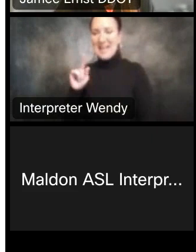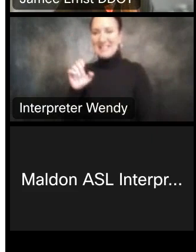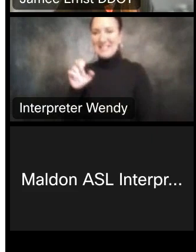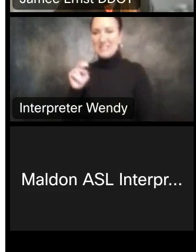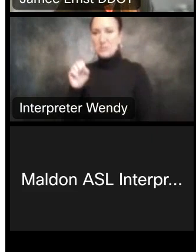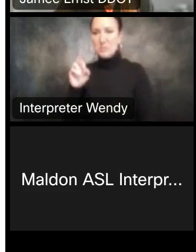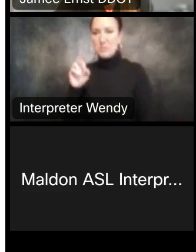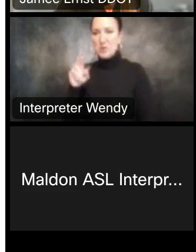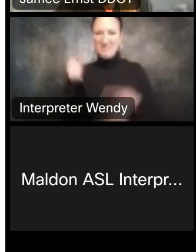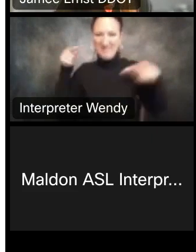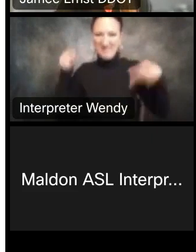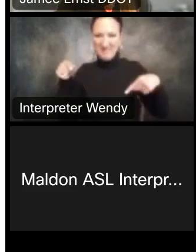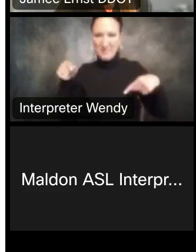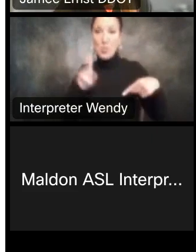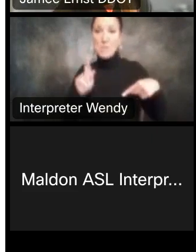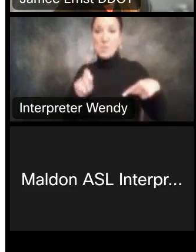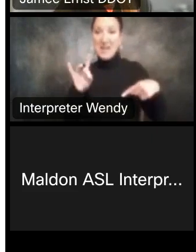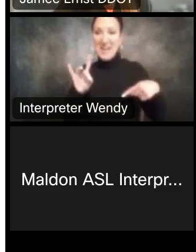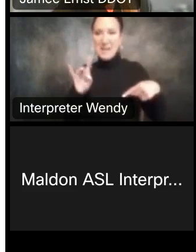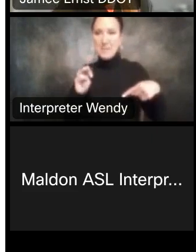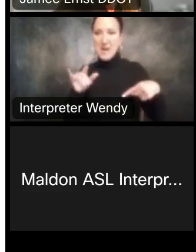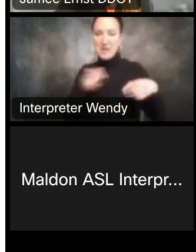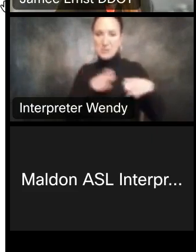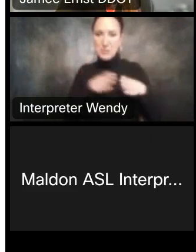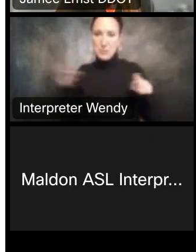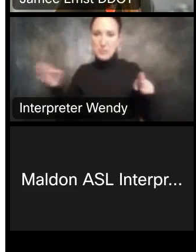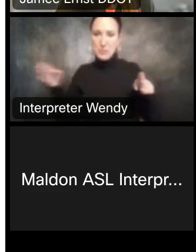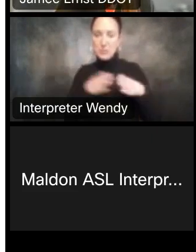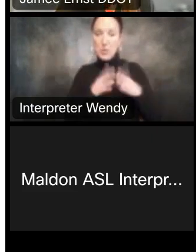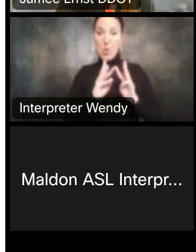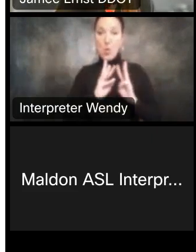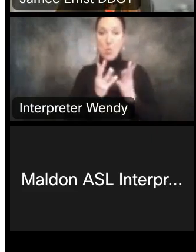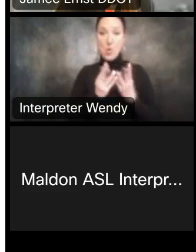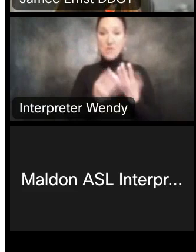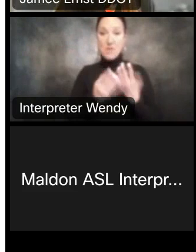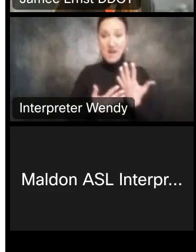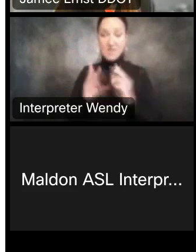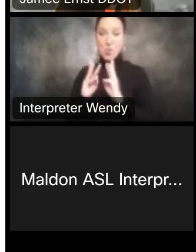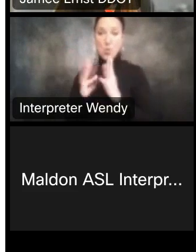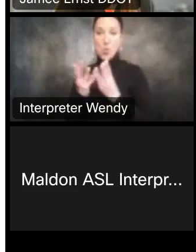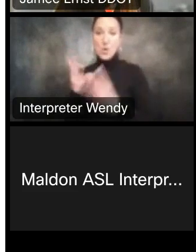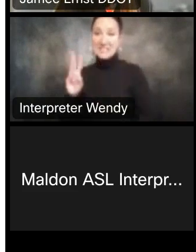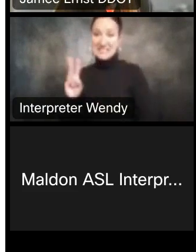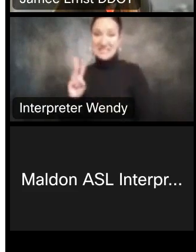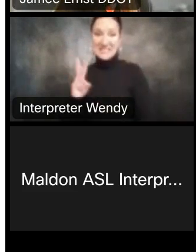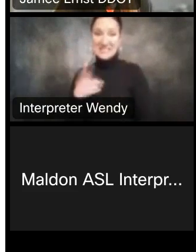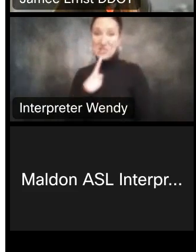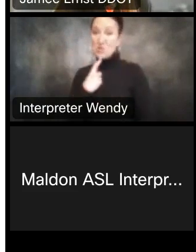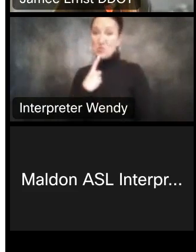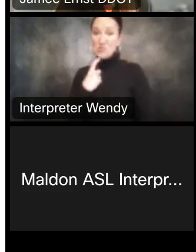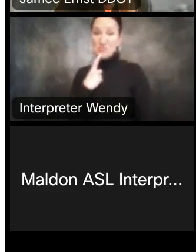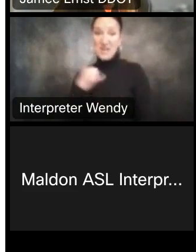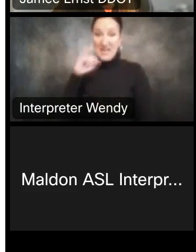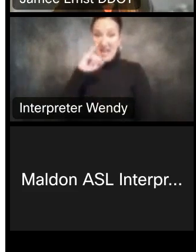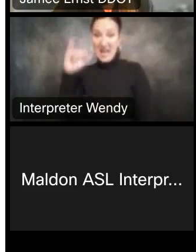approximately 1.85 miles long and spans through Ward 5 and 6. The red outline on the right of the